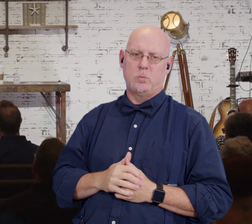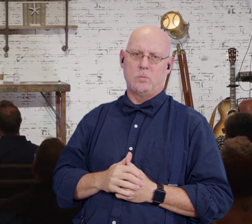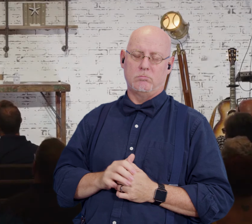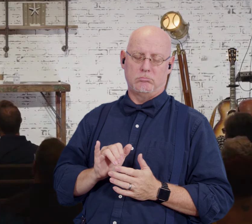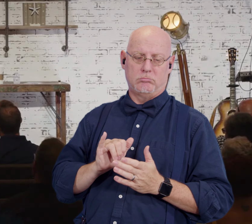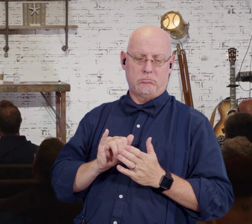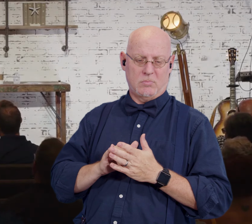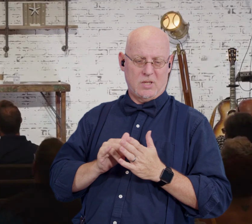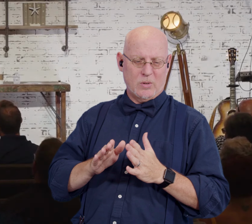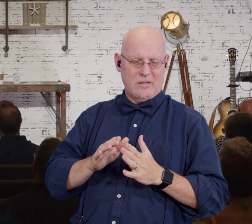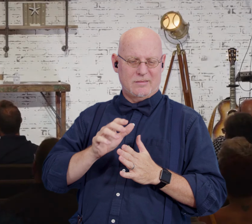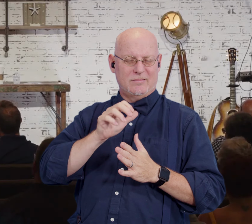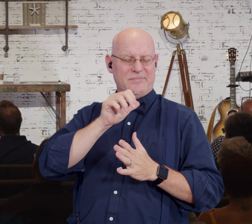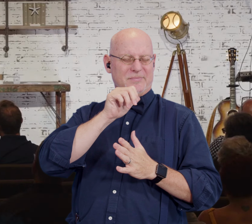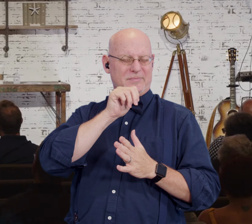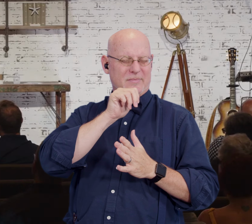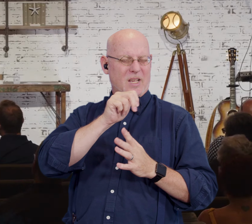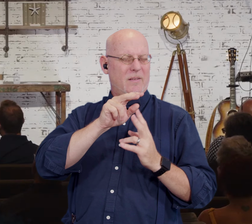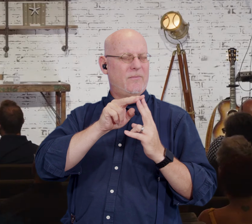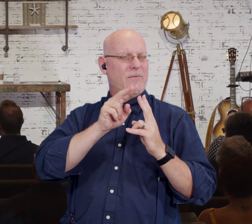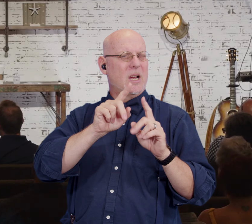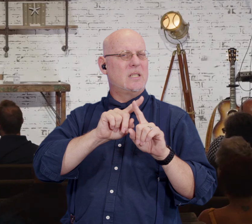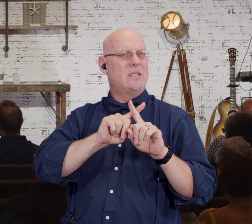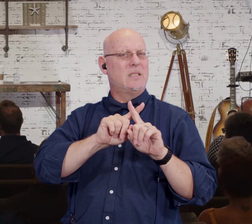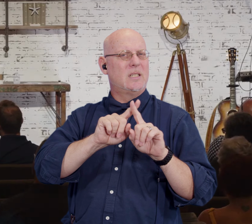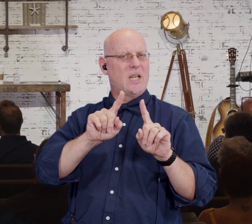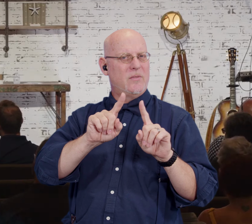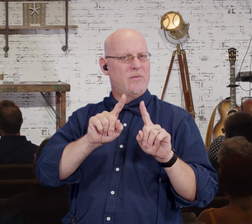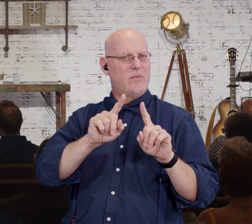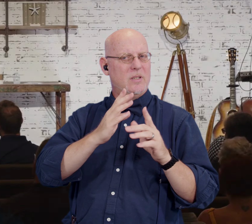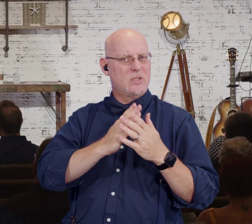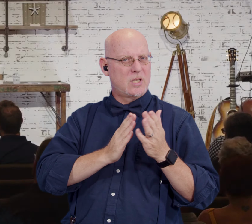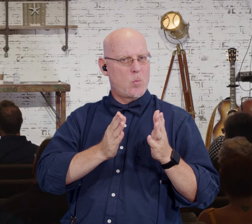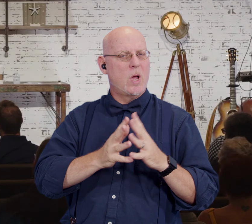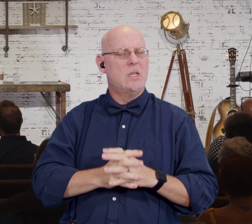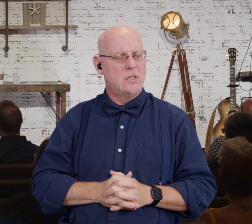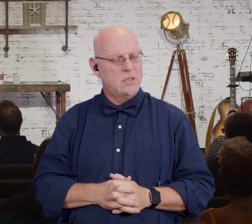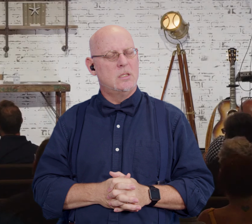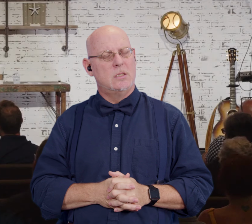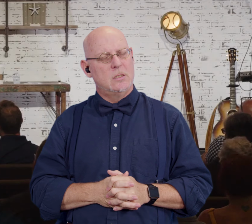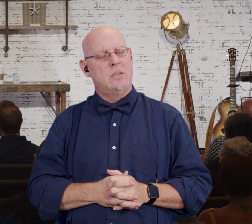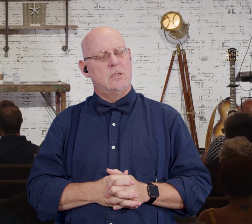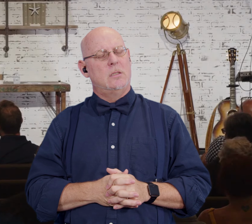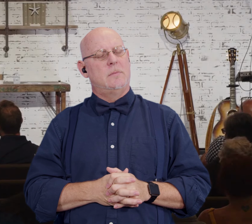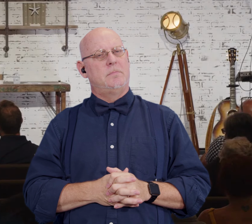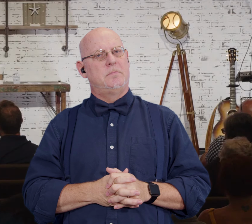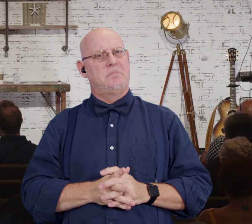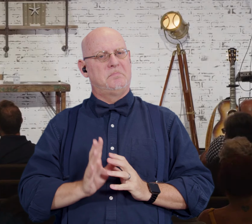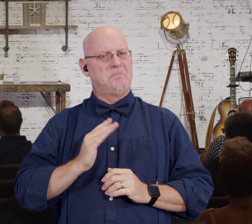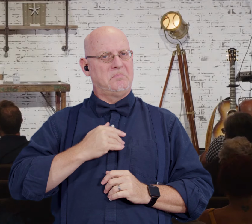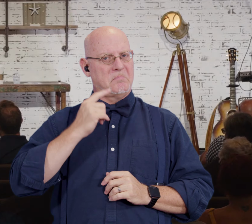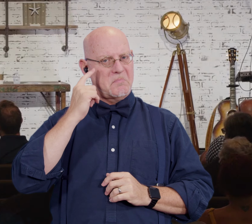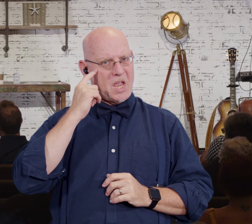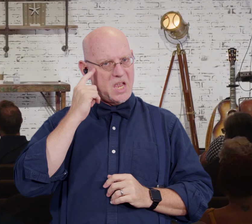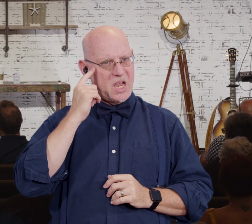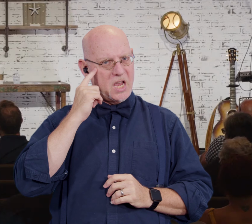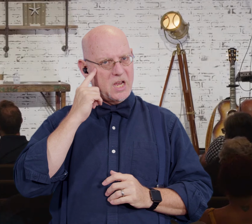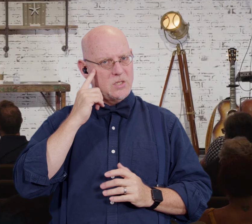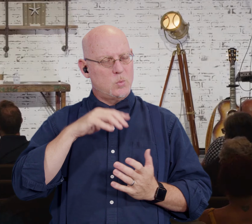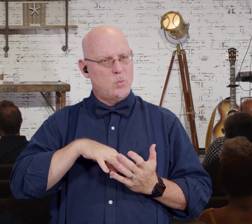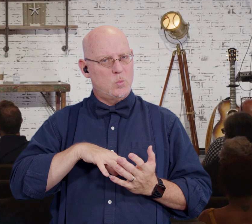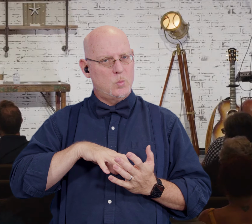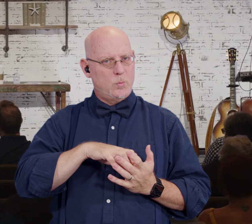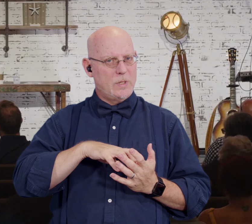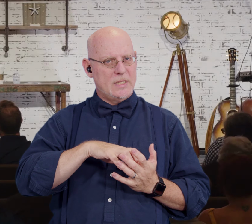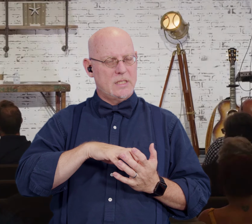And so in that way, we're not that different in some regards. Our minds weakened,